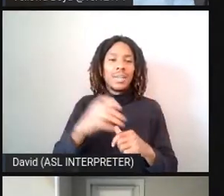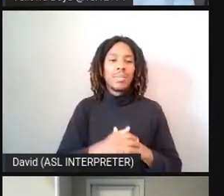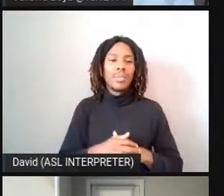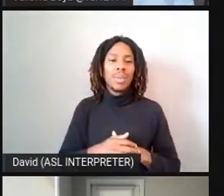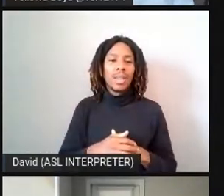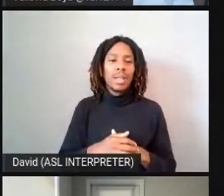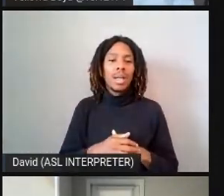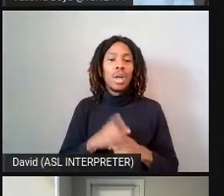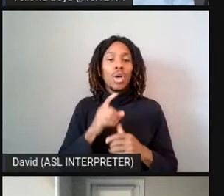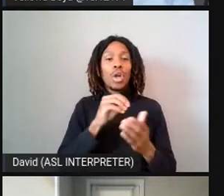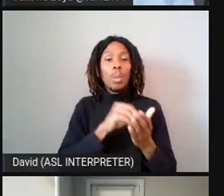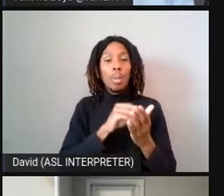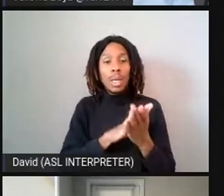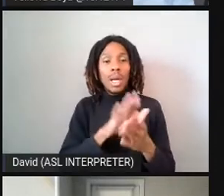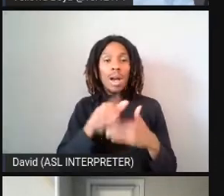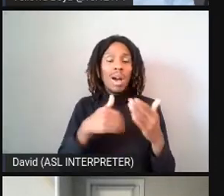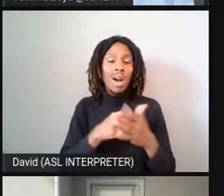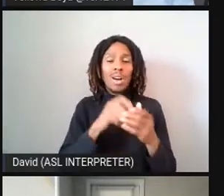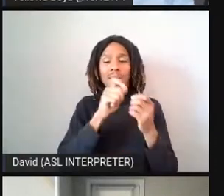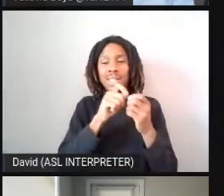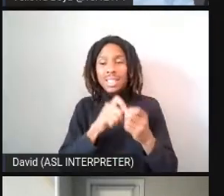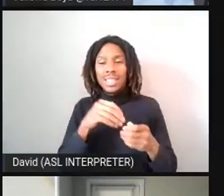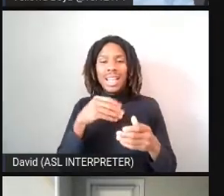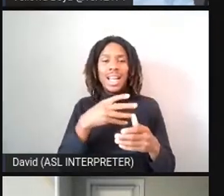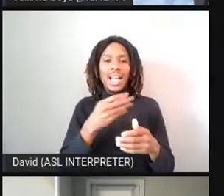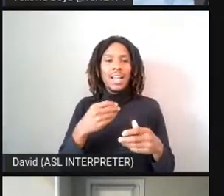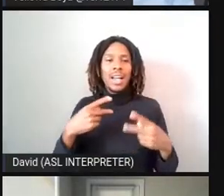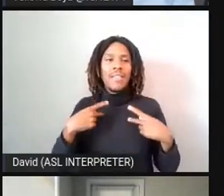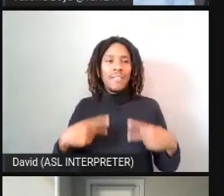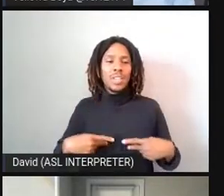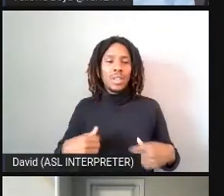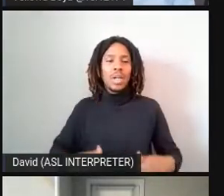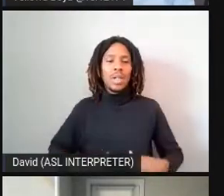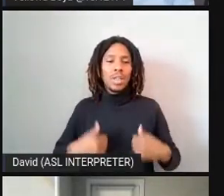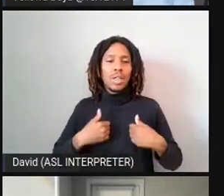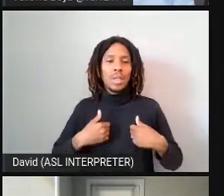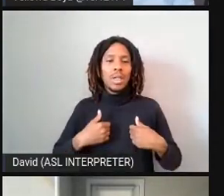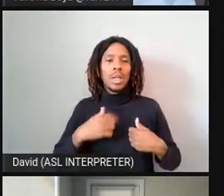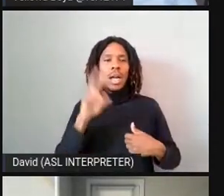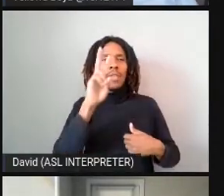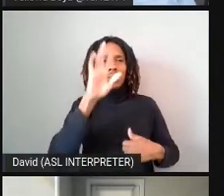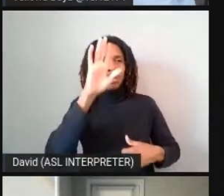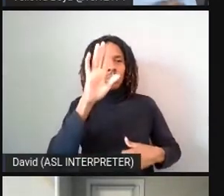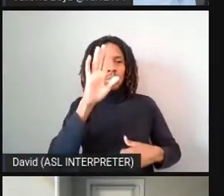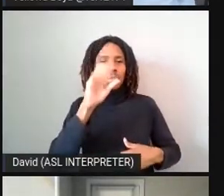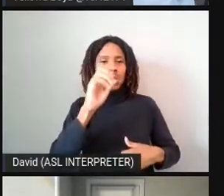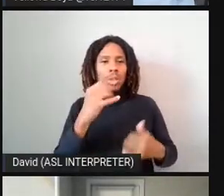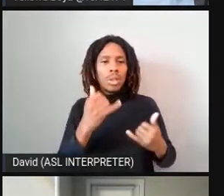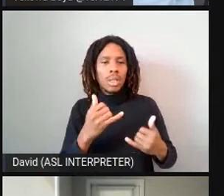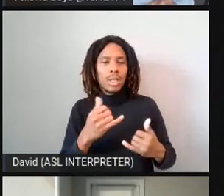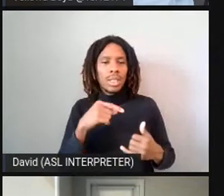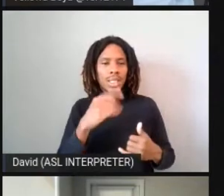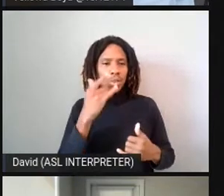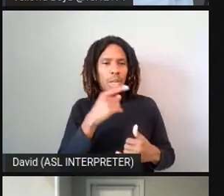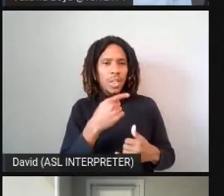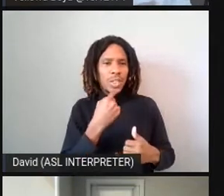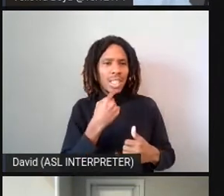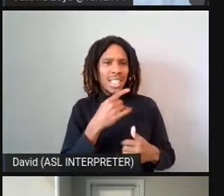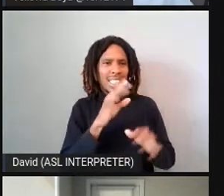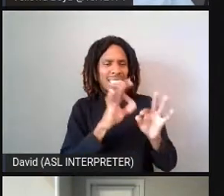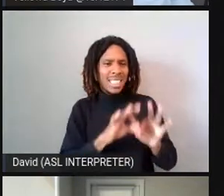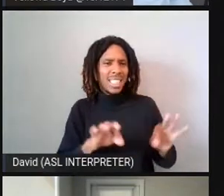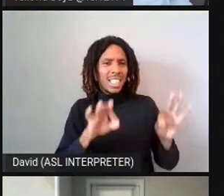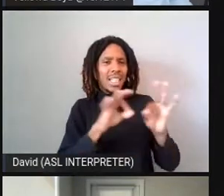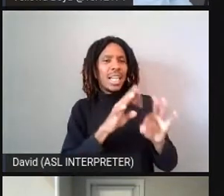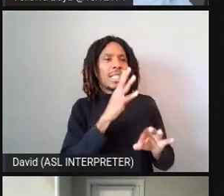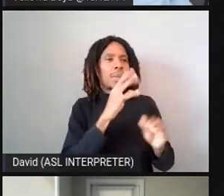put all that details and the physical address. So now— So Schneider? Yeah. So is this why you say it's very important that you